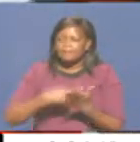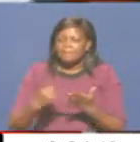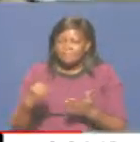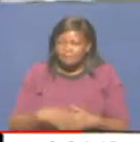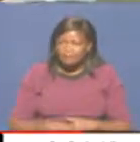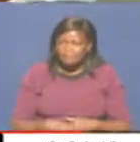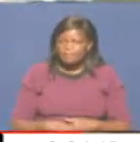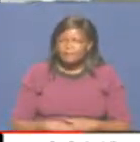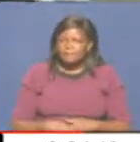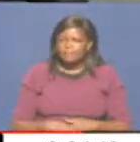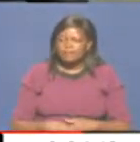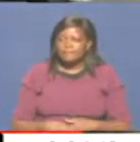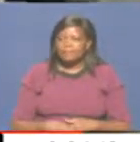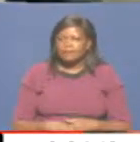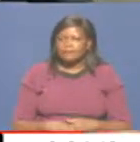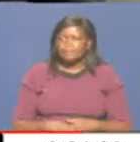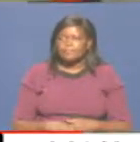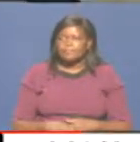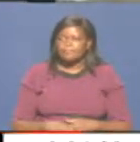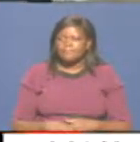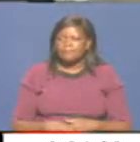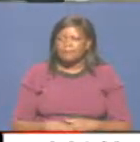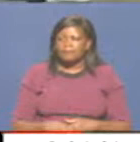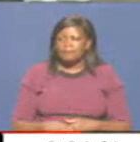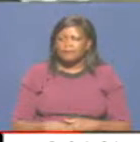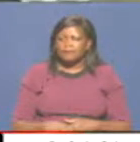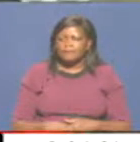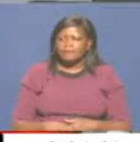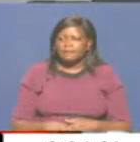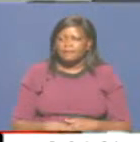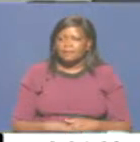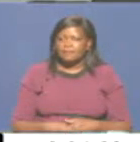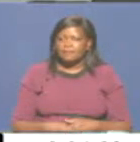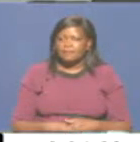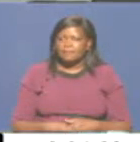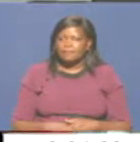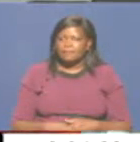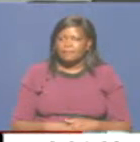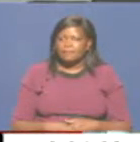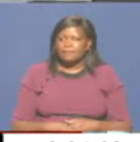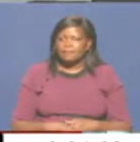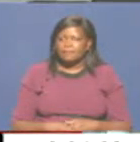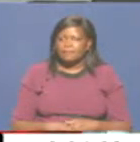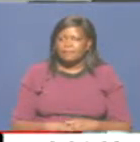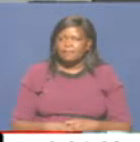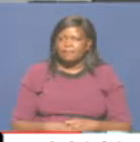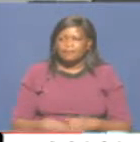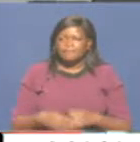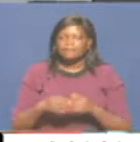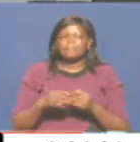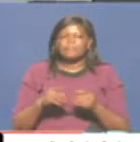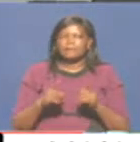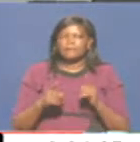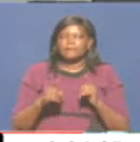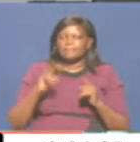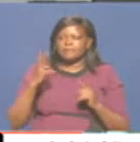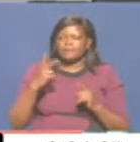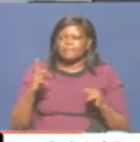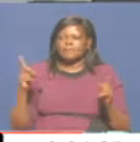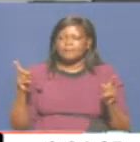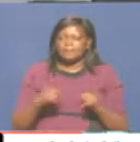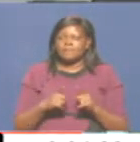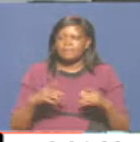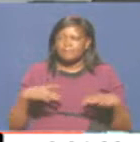For Prime Edition, I'm Serafina Robi. Well, that story brings us to a second break right here on